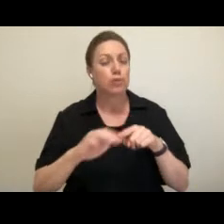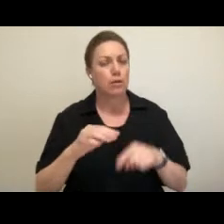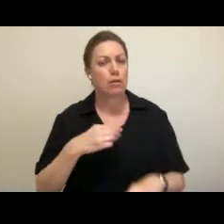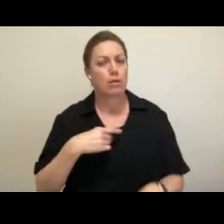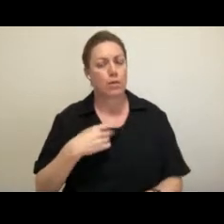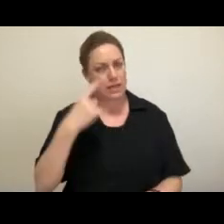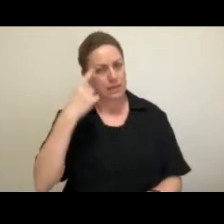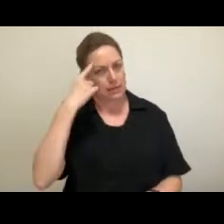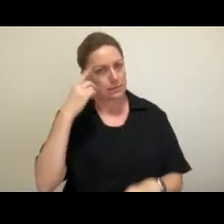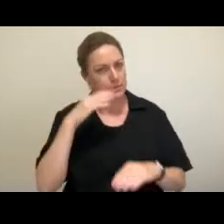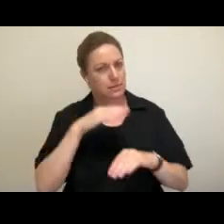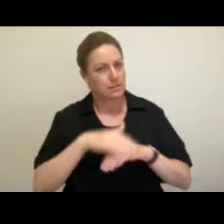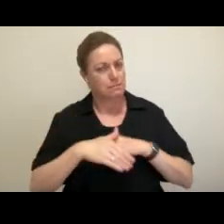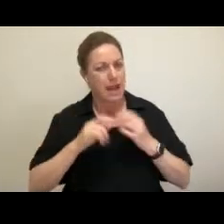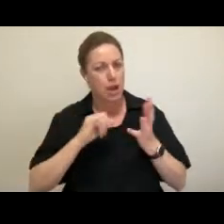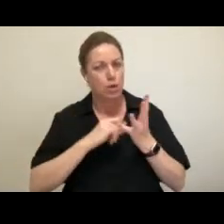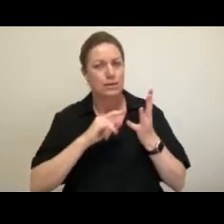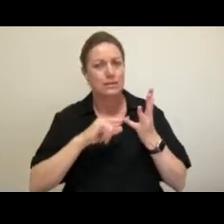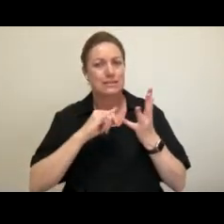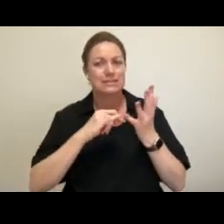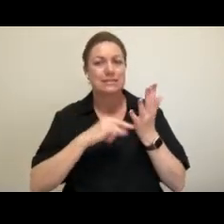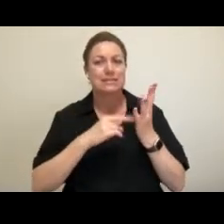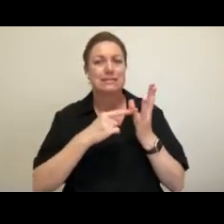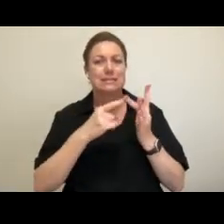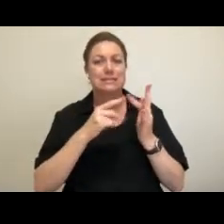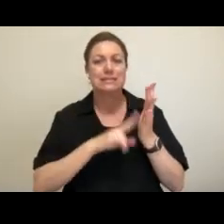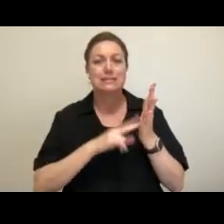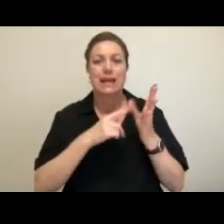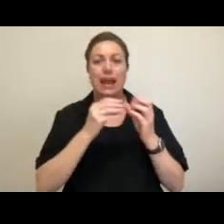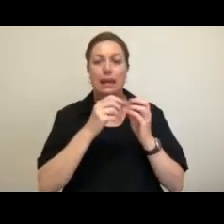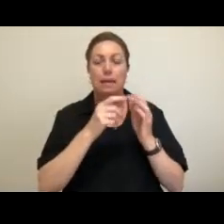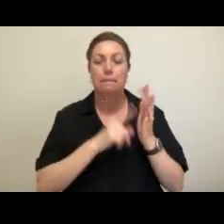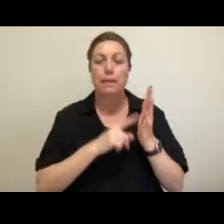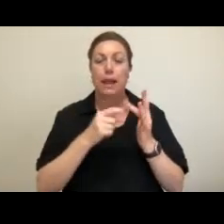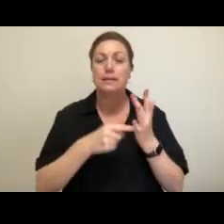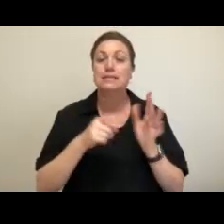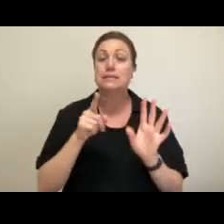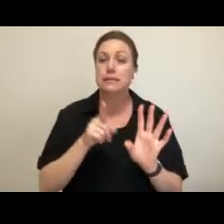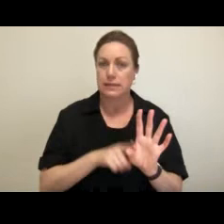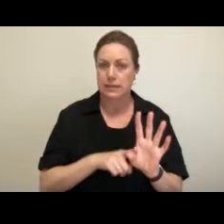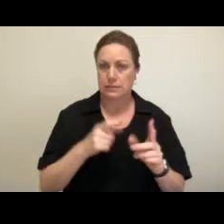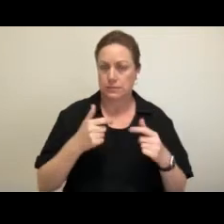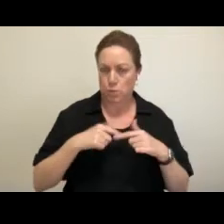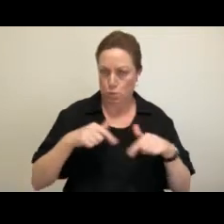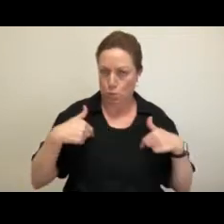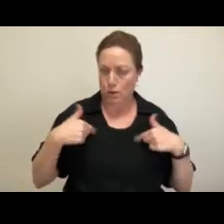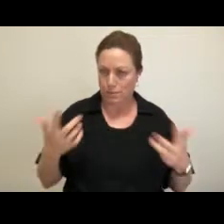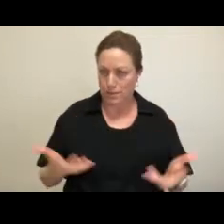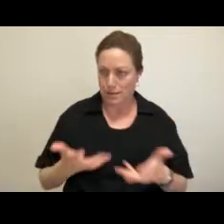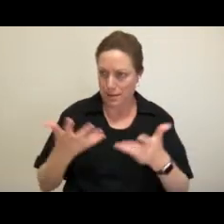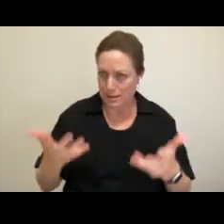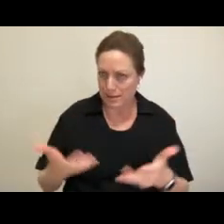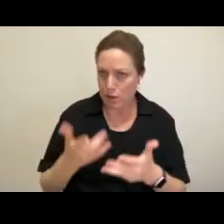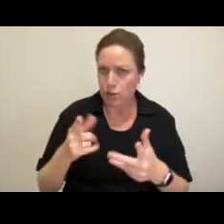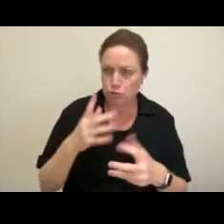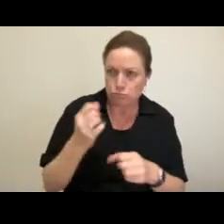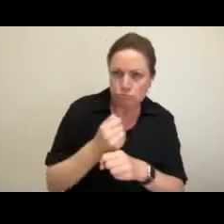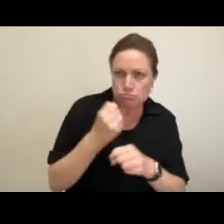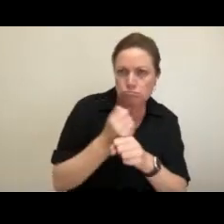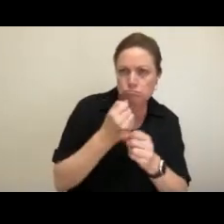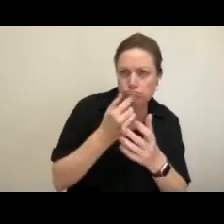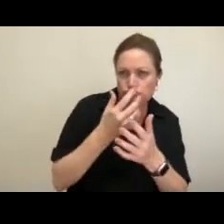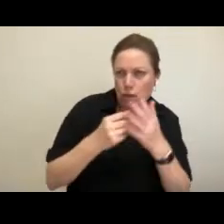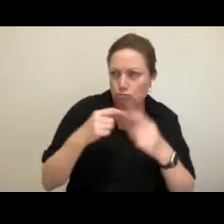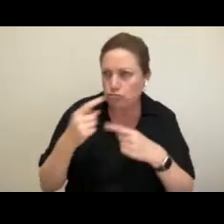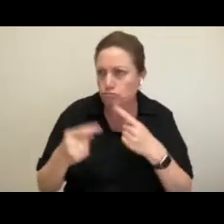support artists getting work fabricated and produced locally wherever possible. Also